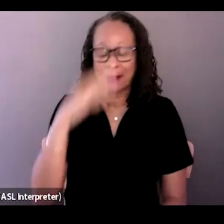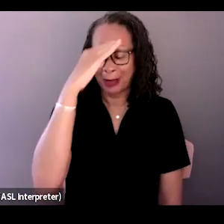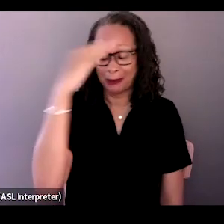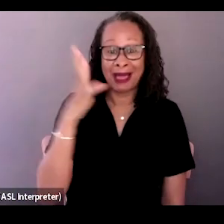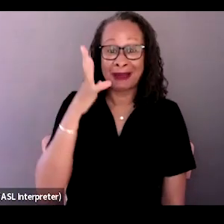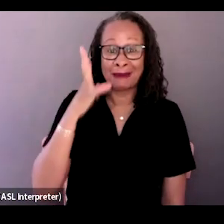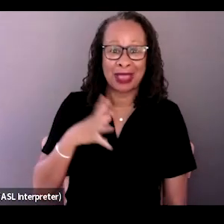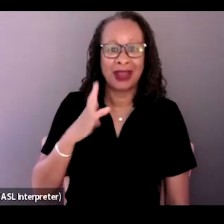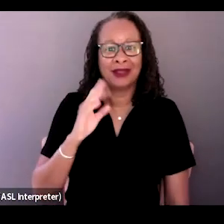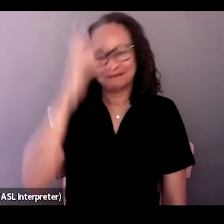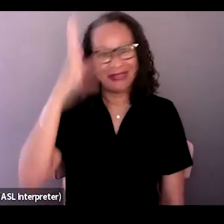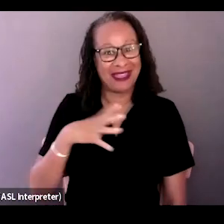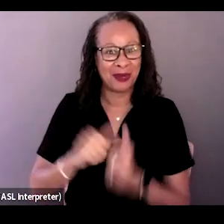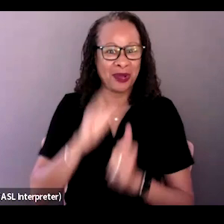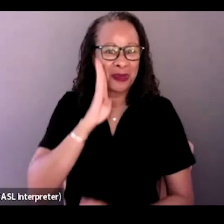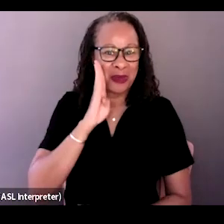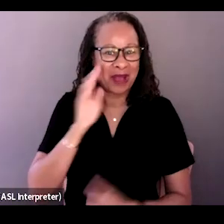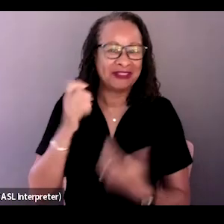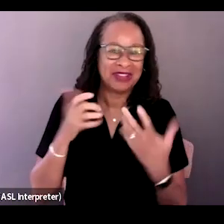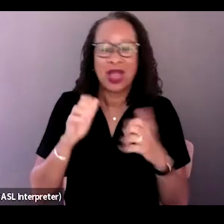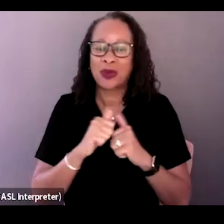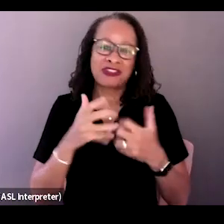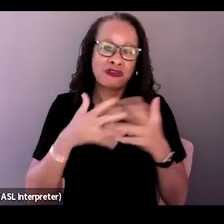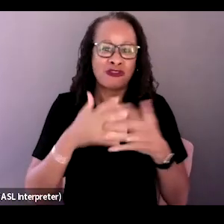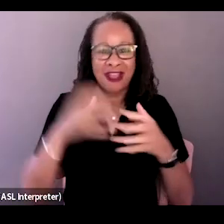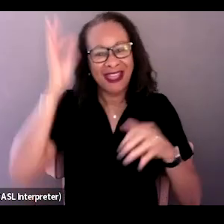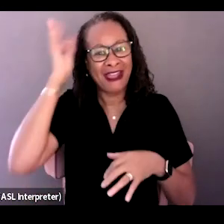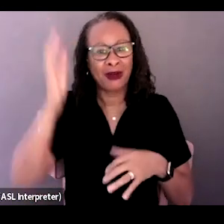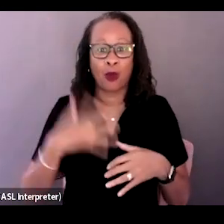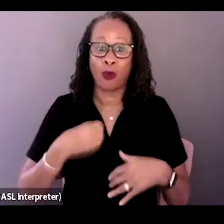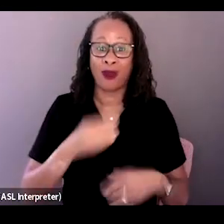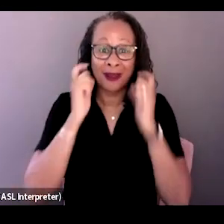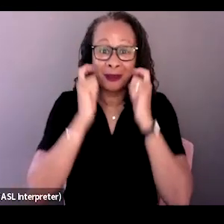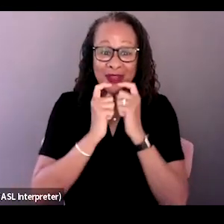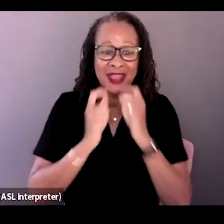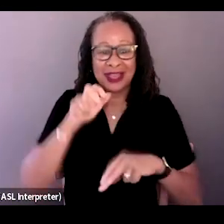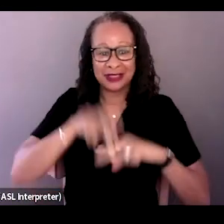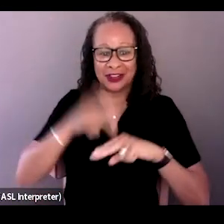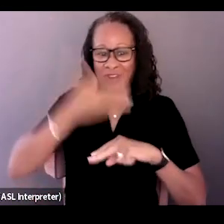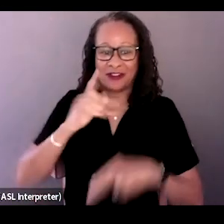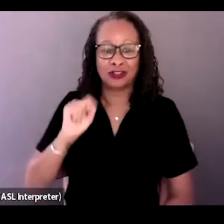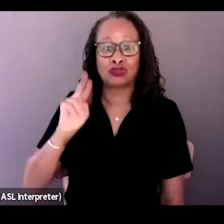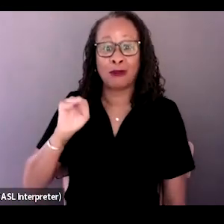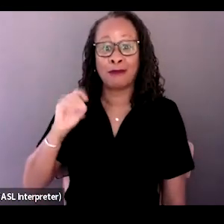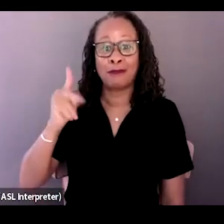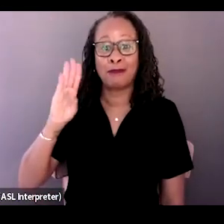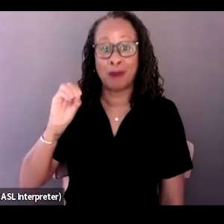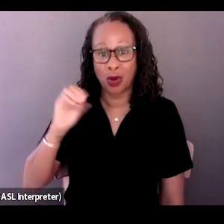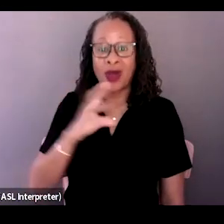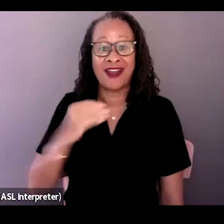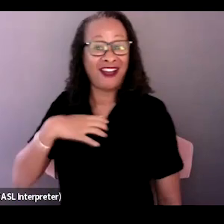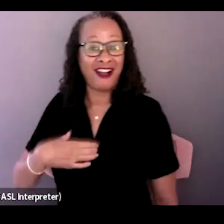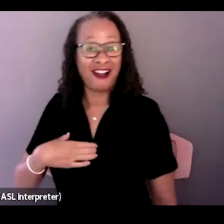a brownish black man with mostly gray hair and a white beard, and I'm sitting in front of a Trumbo poster and a hunger